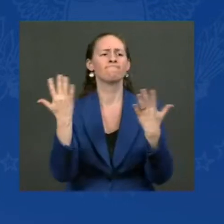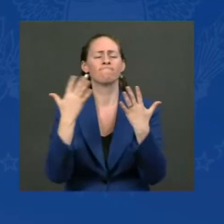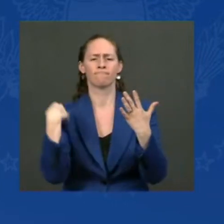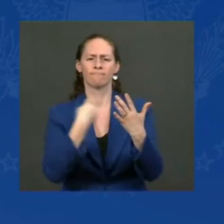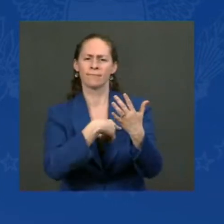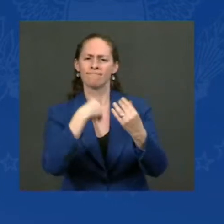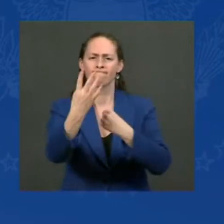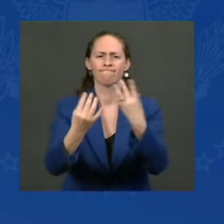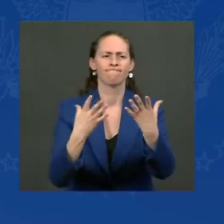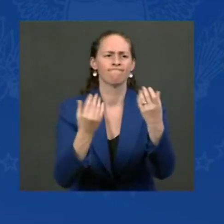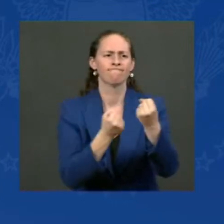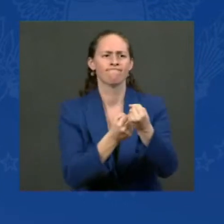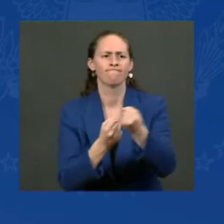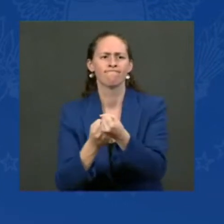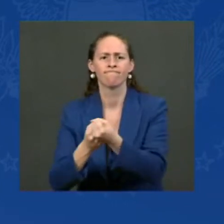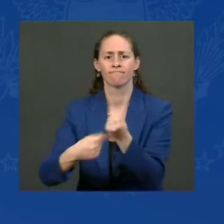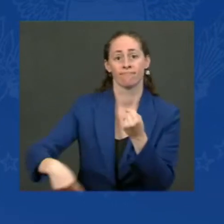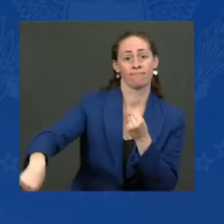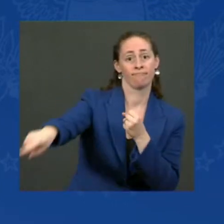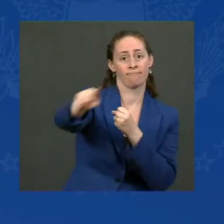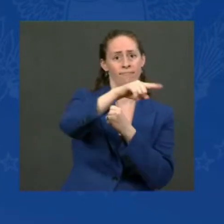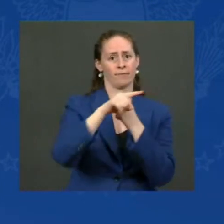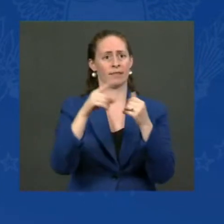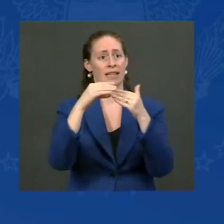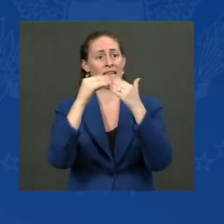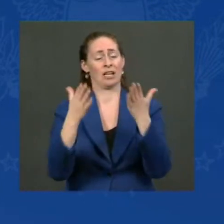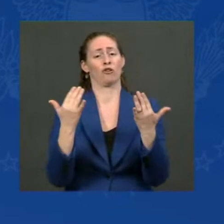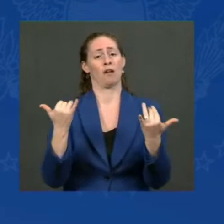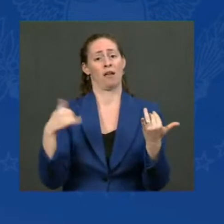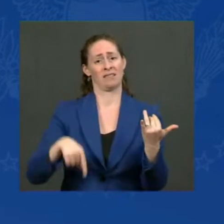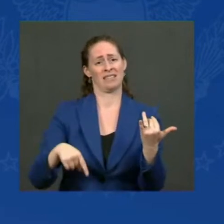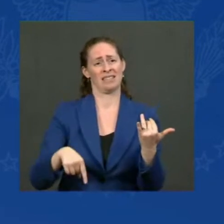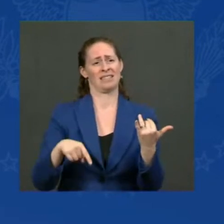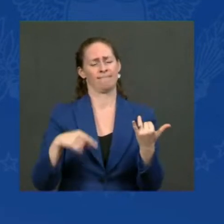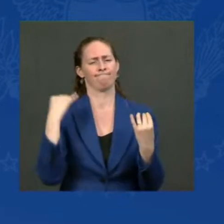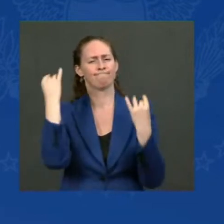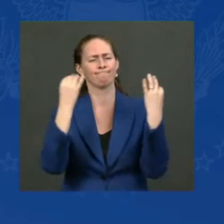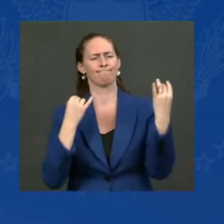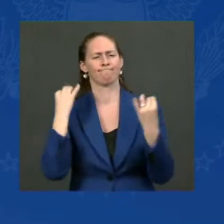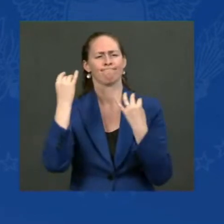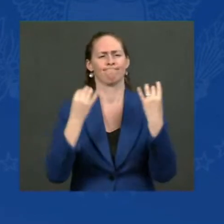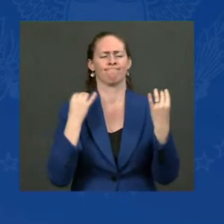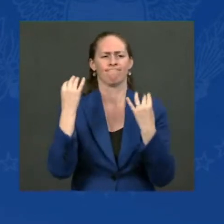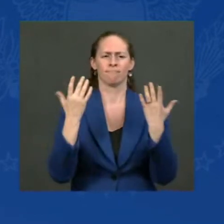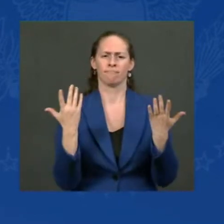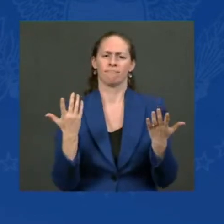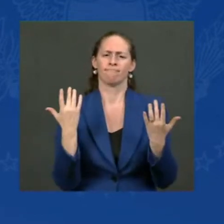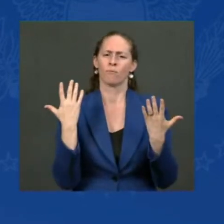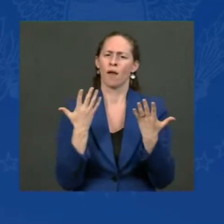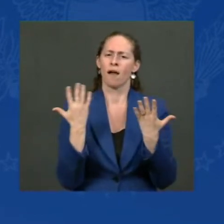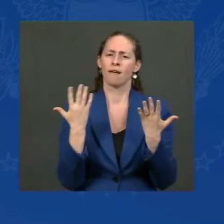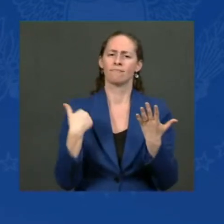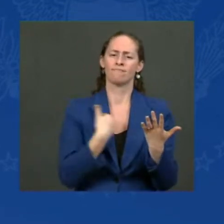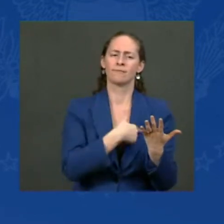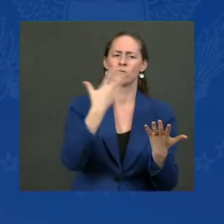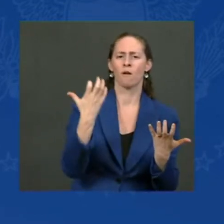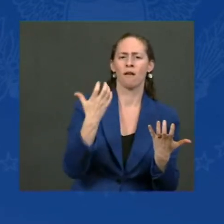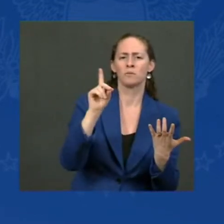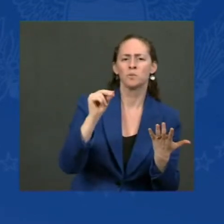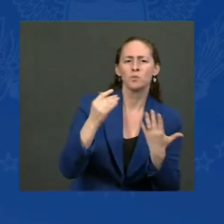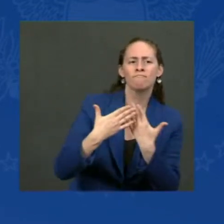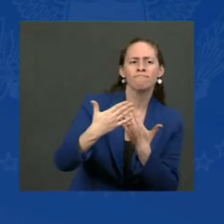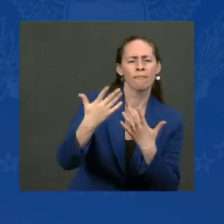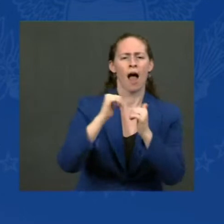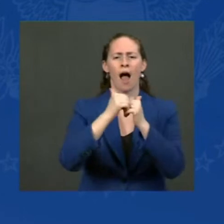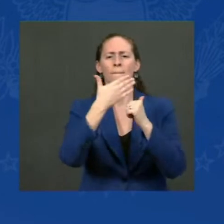fellow leaders, this is a moment where we must prove ourselves the equals of those who